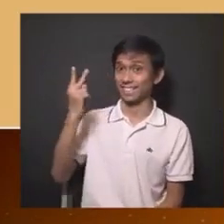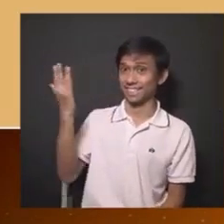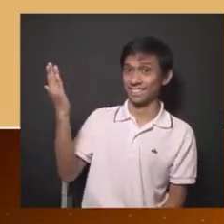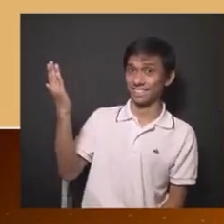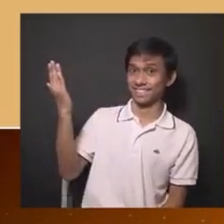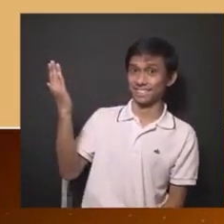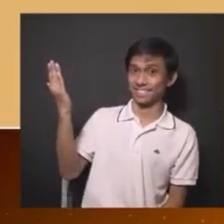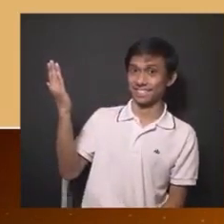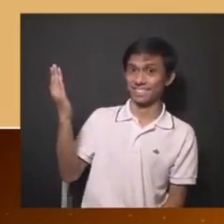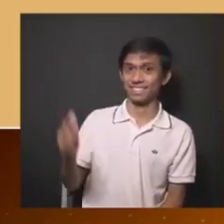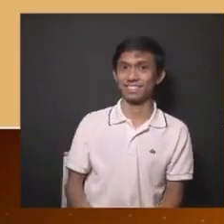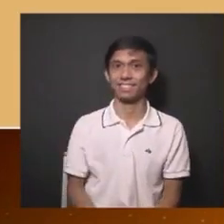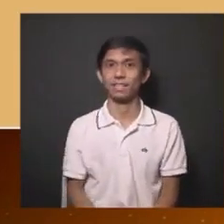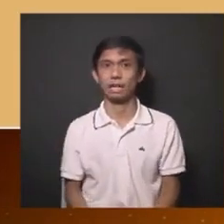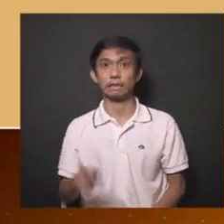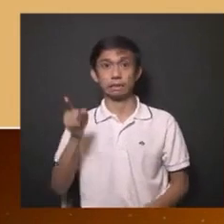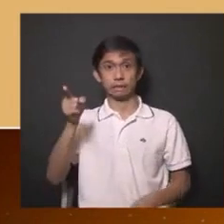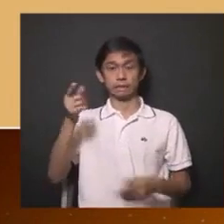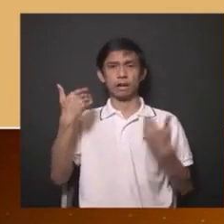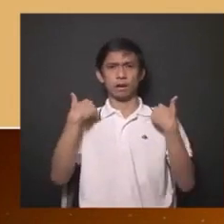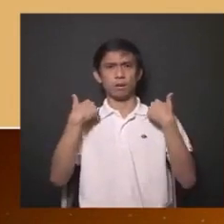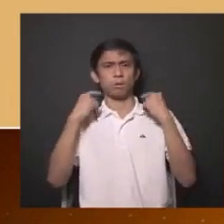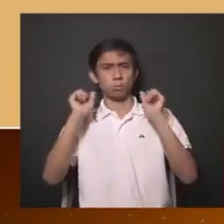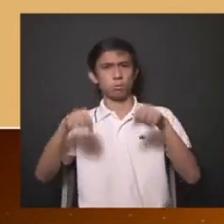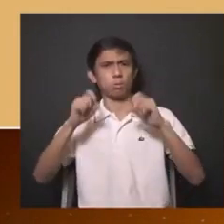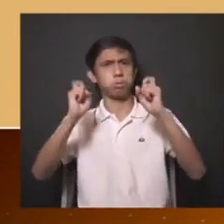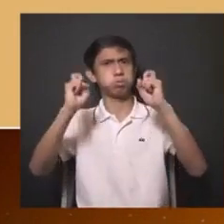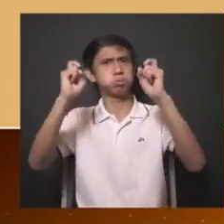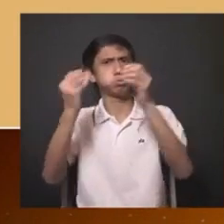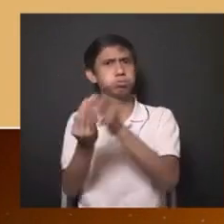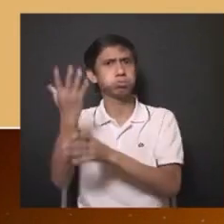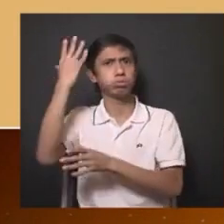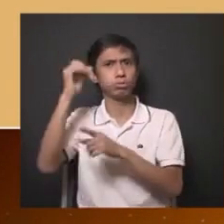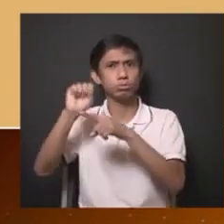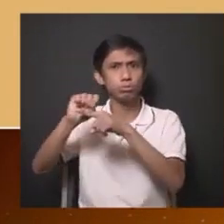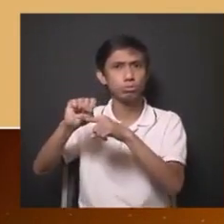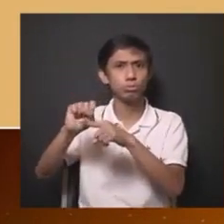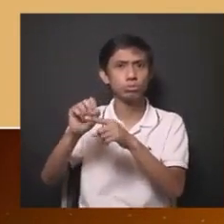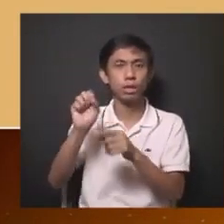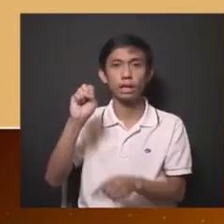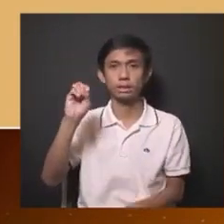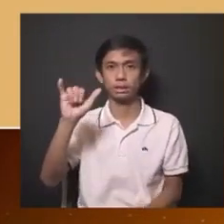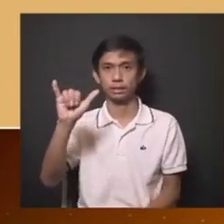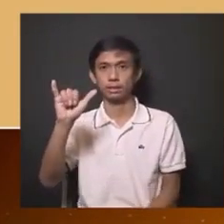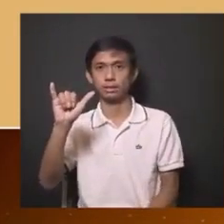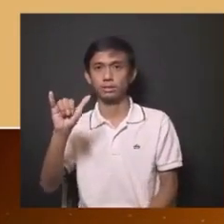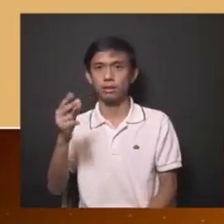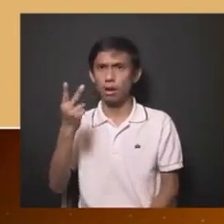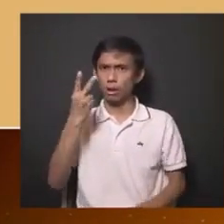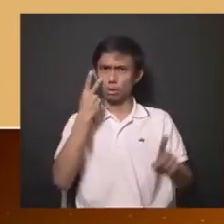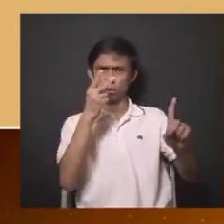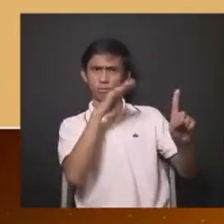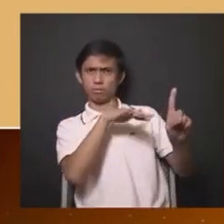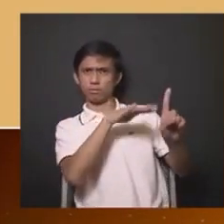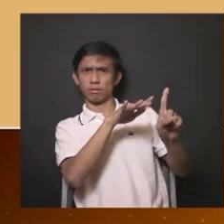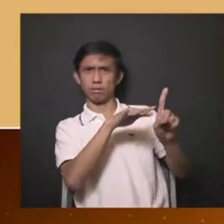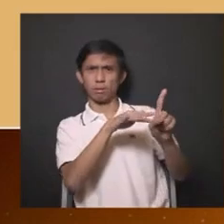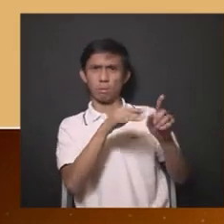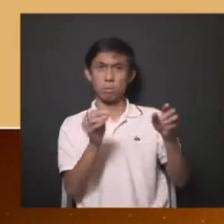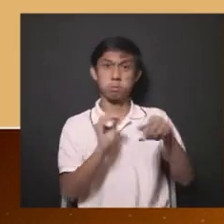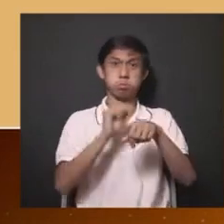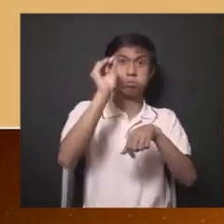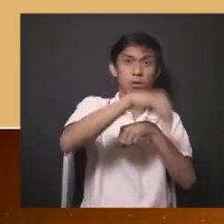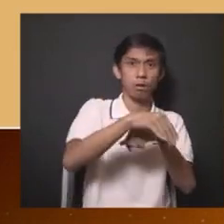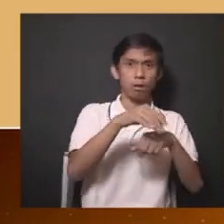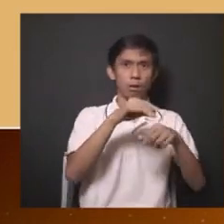could speed up the growth of plants, of soybeans in particular. But he also noticed that when you put excess amounts, it did not speed up the growth.